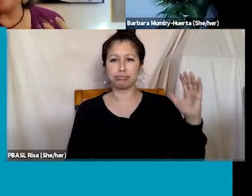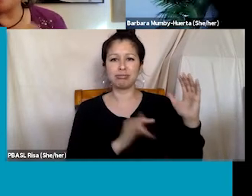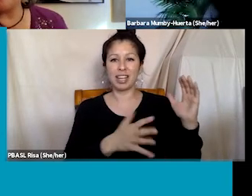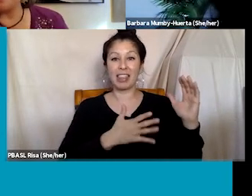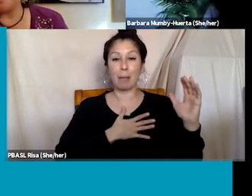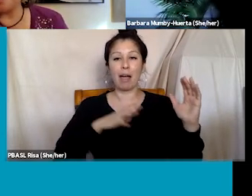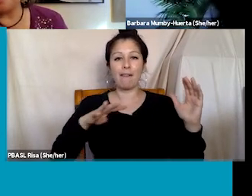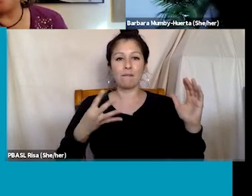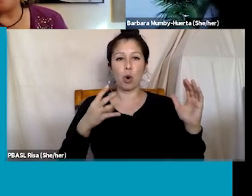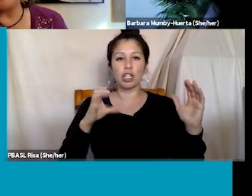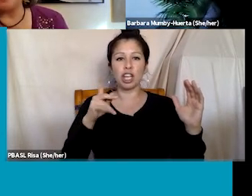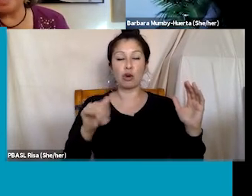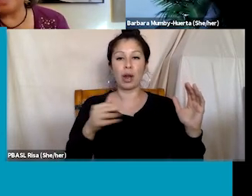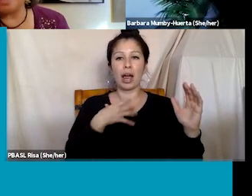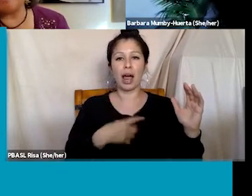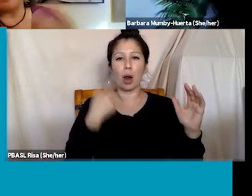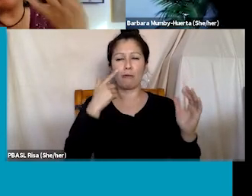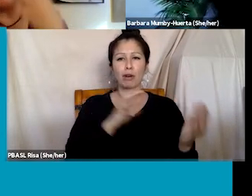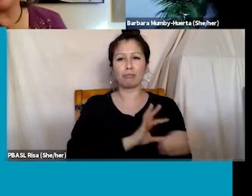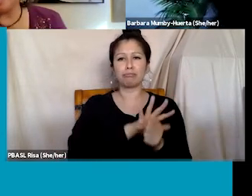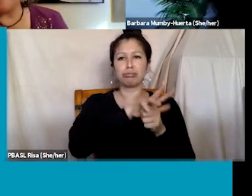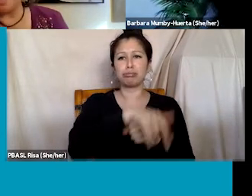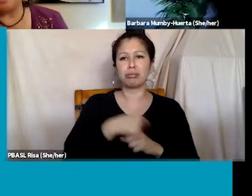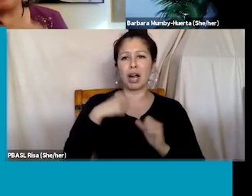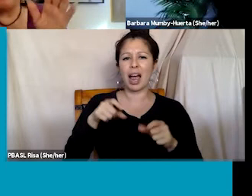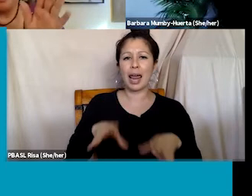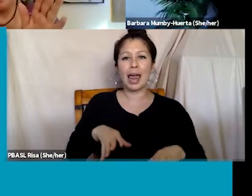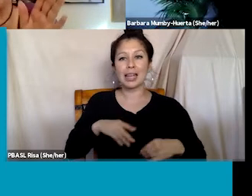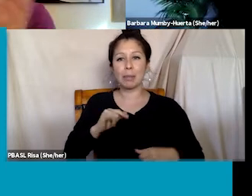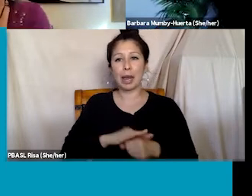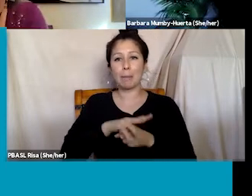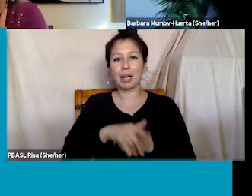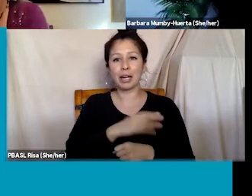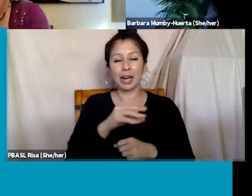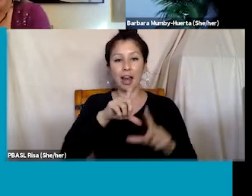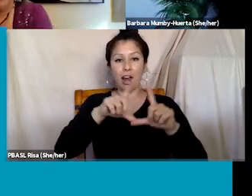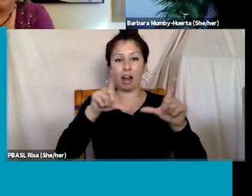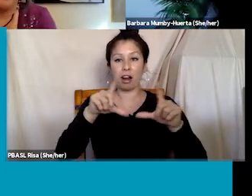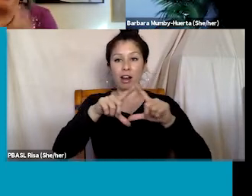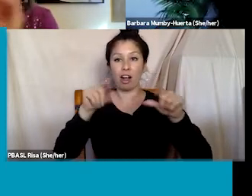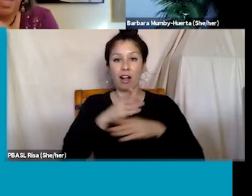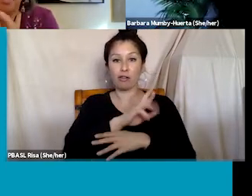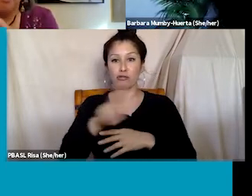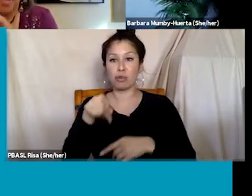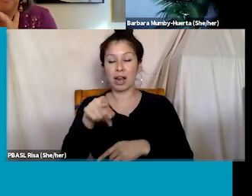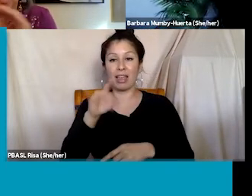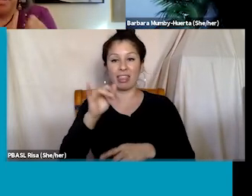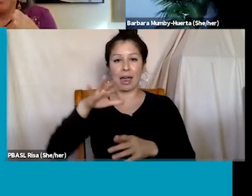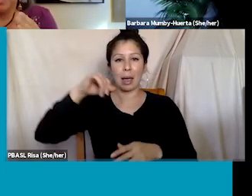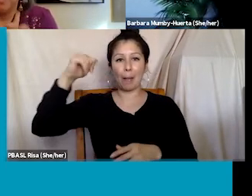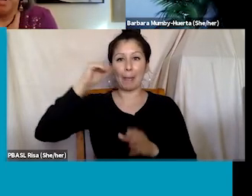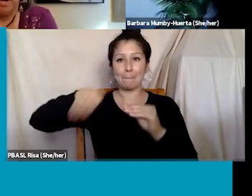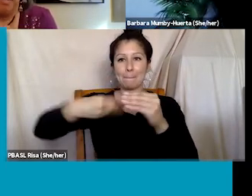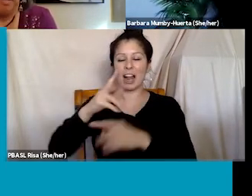4th chakra and my wish for abundance and being able to accept it. And the card on the far right is actually the back of the